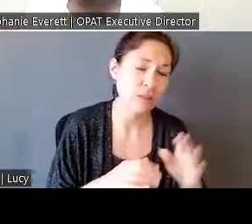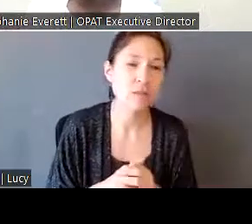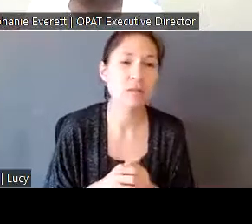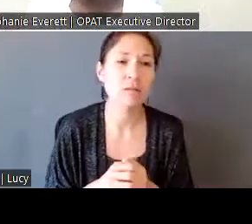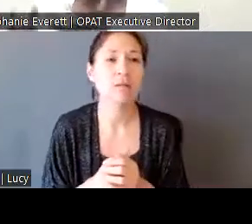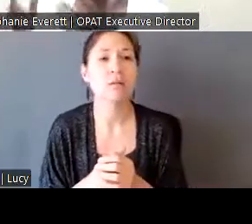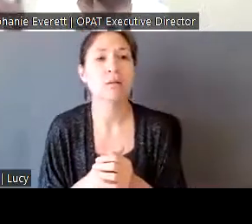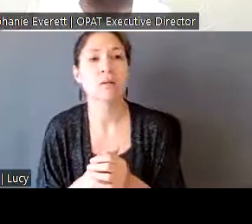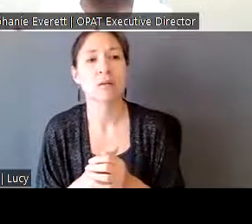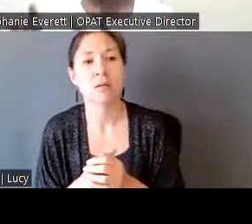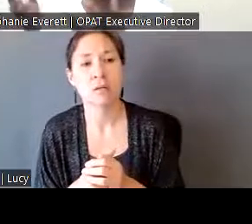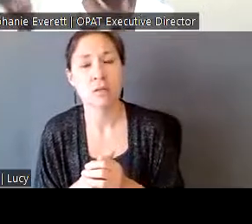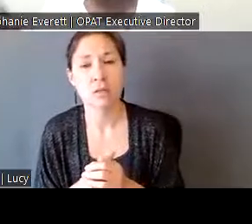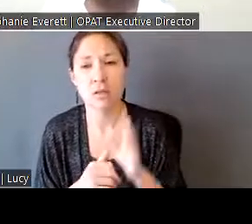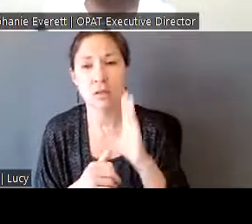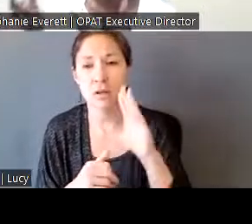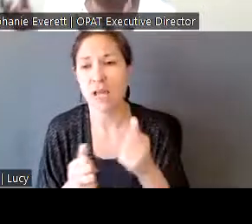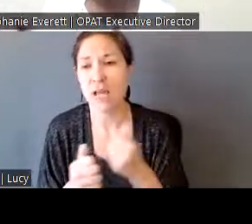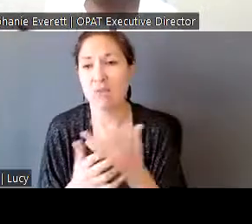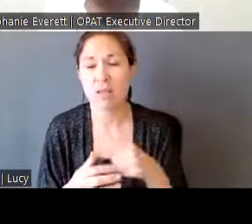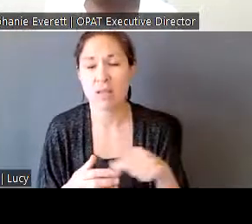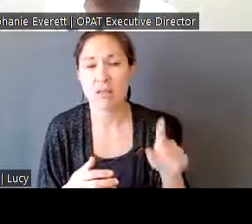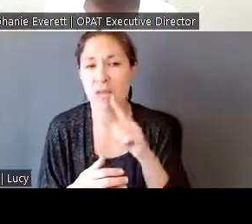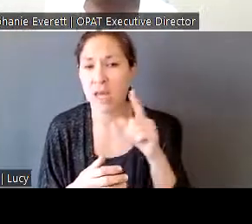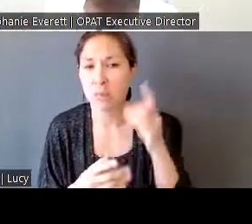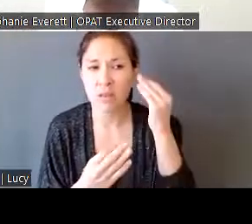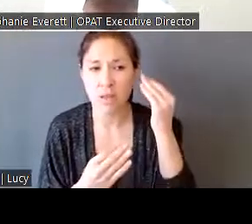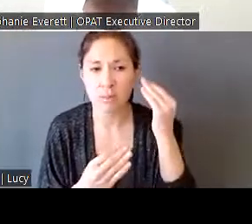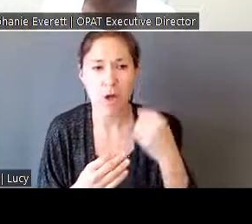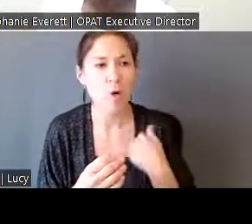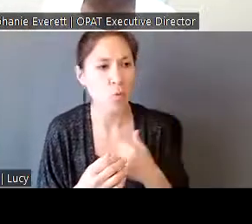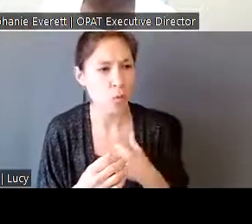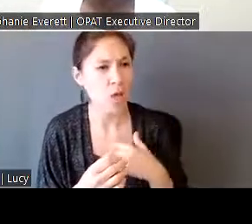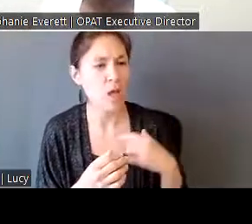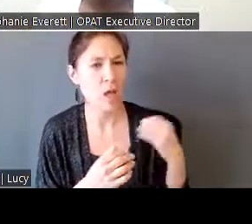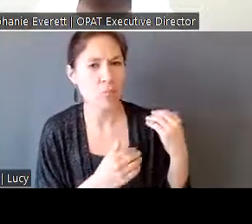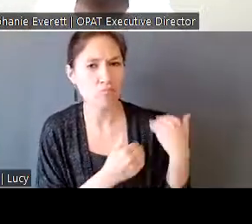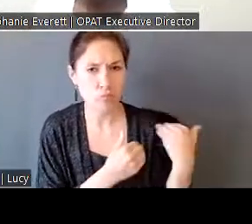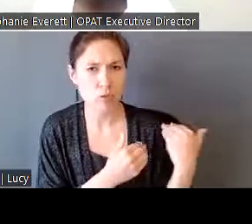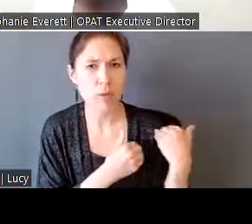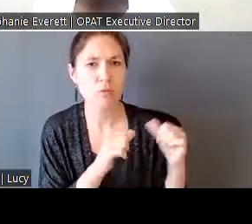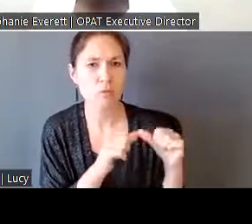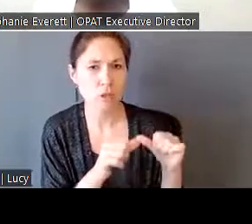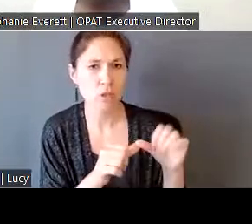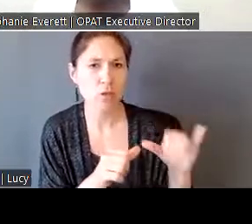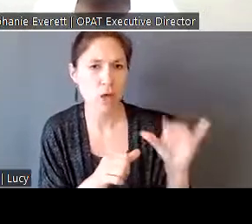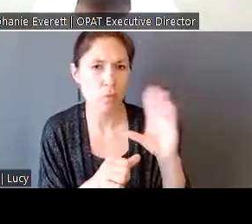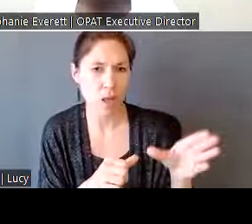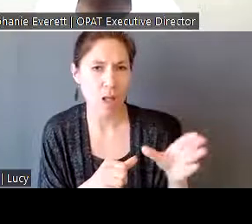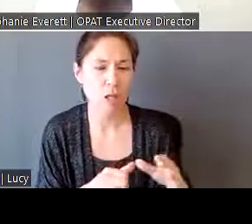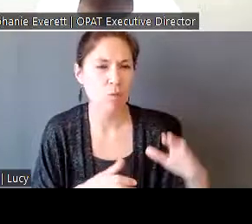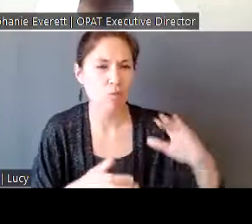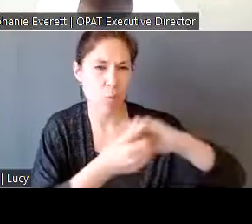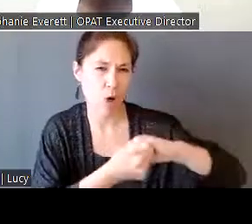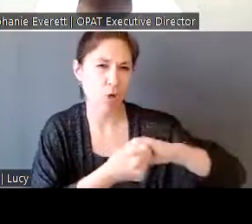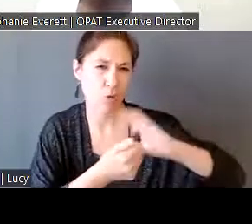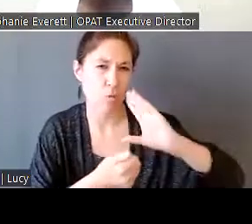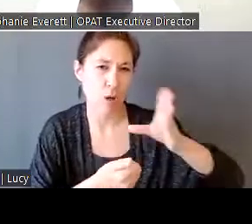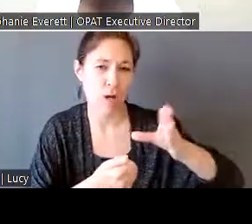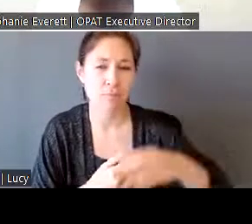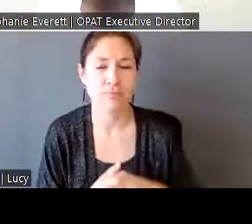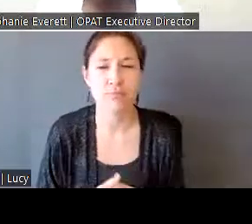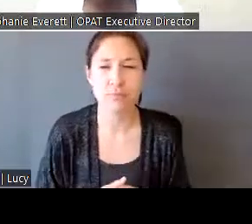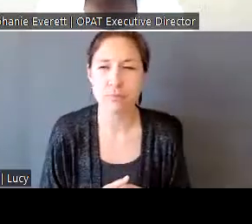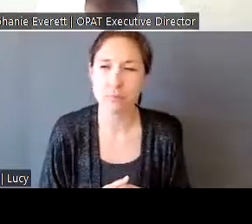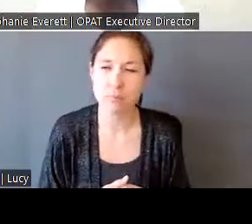that they've been thinking about and working on, they can continue to do with our office as their partner. So with that said, I